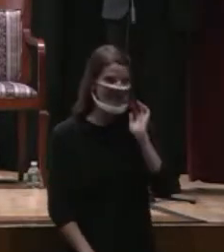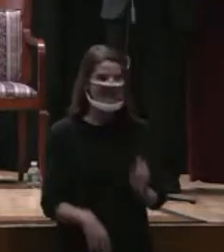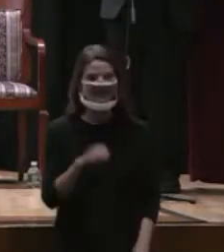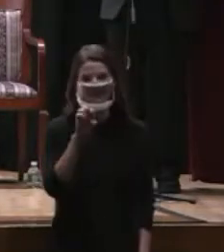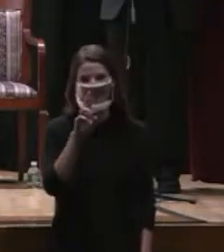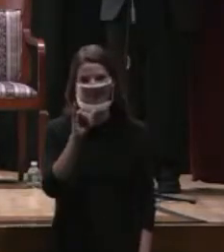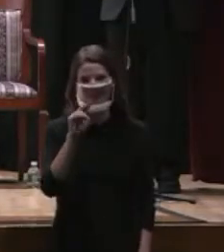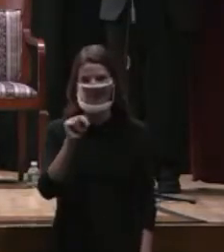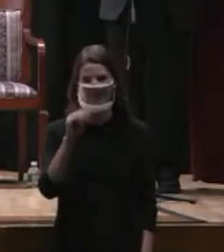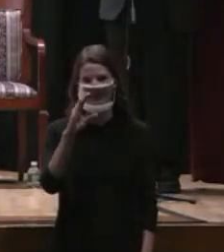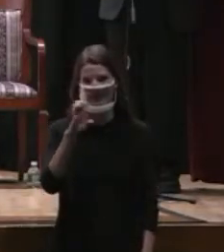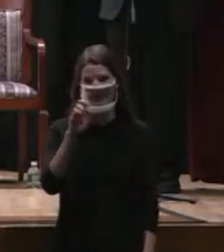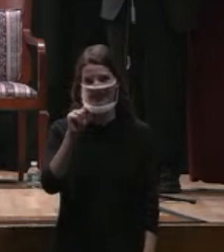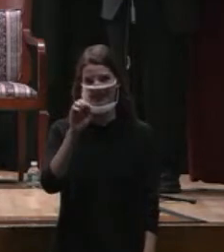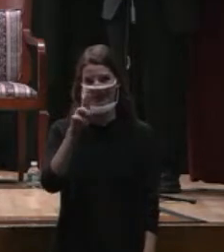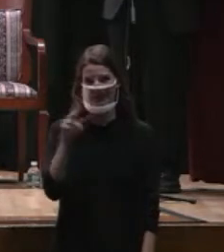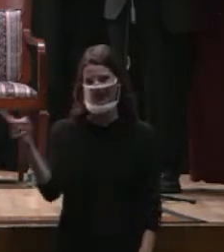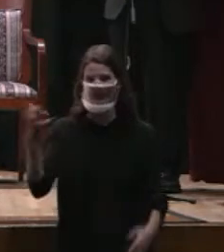Aaron Center.